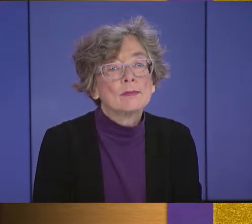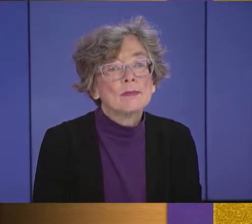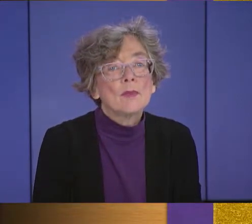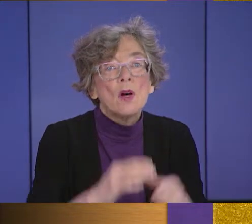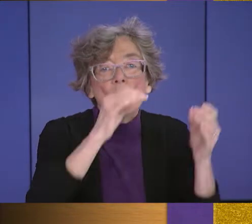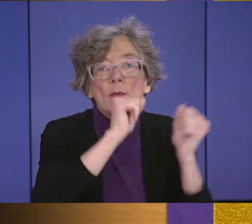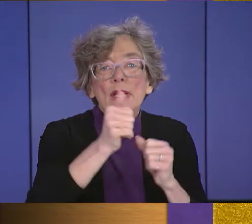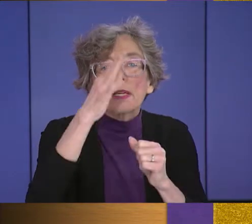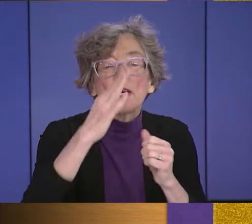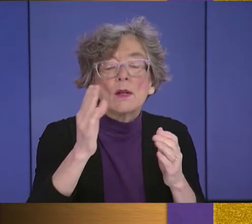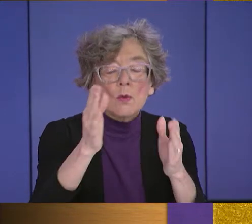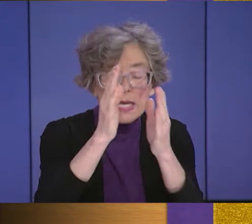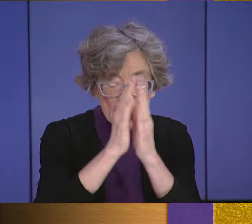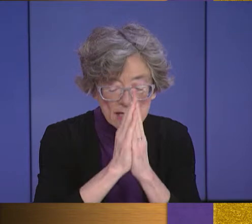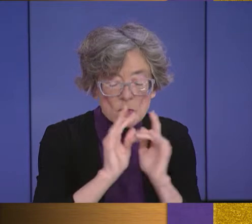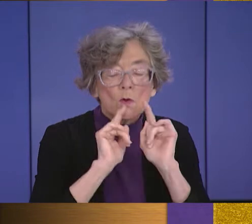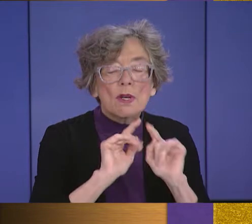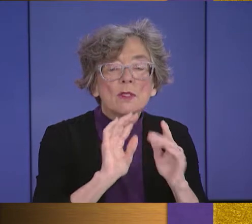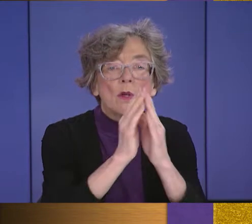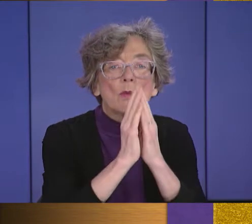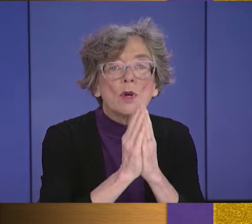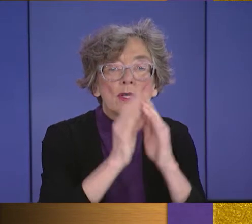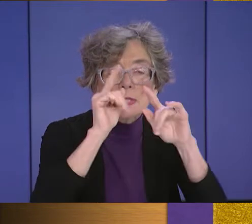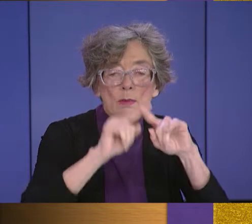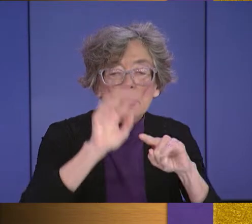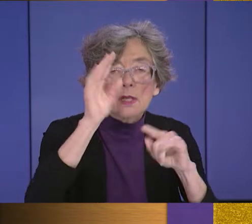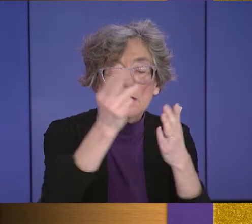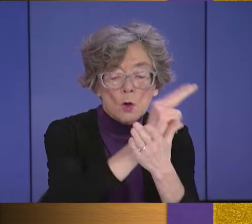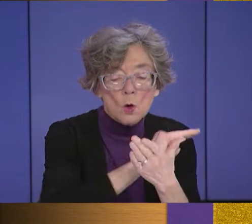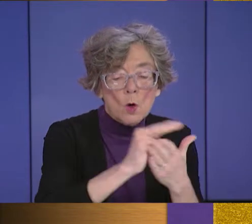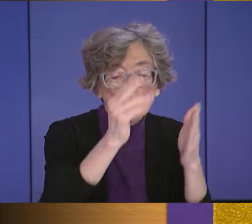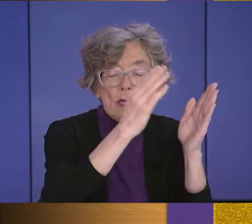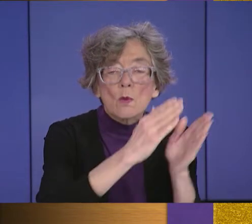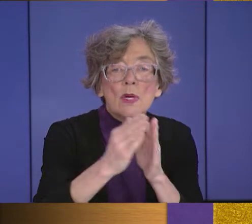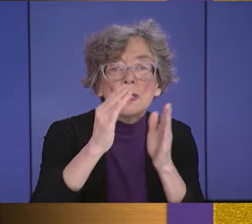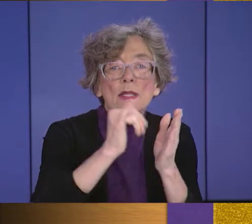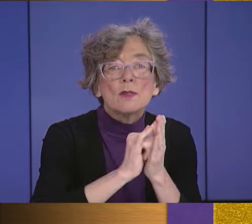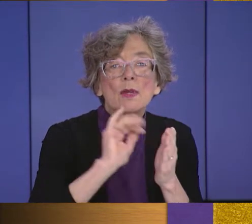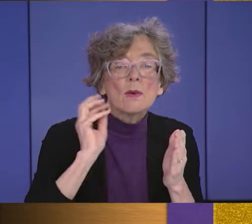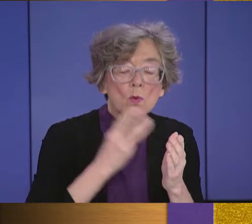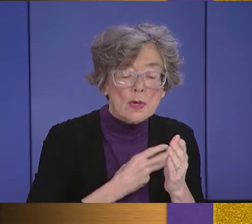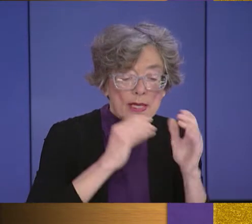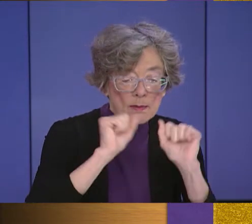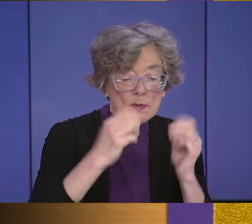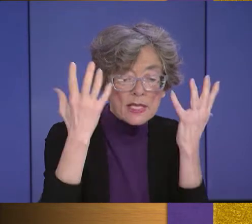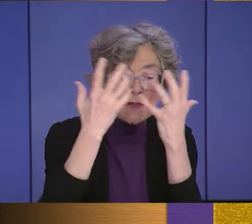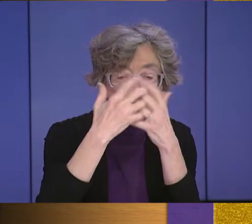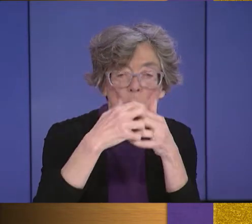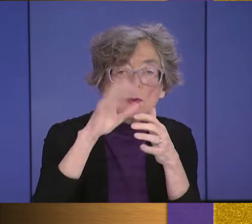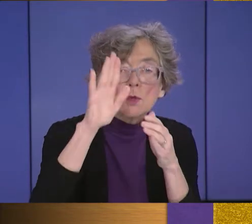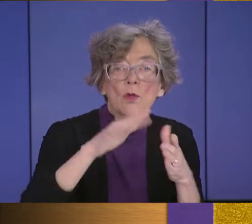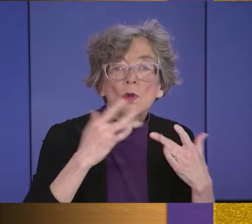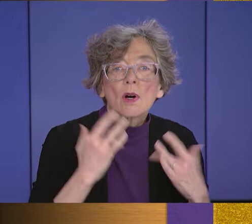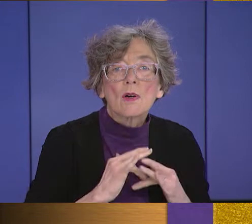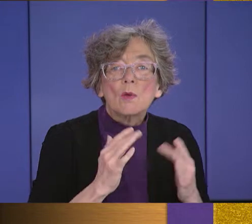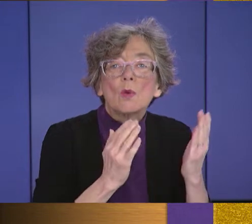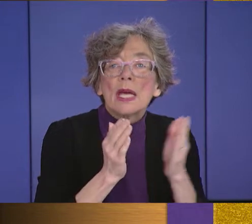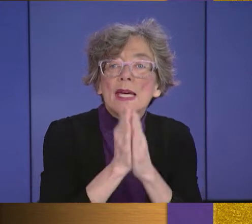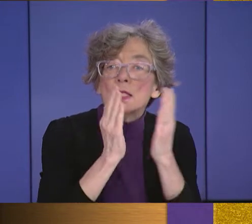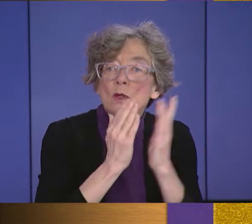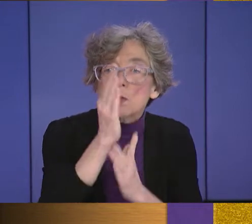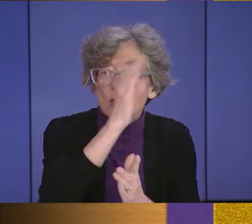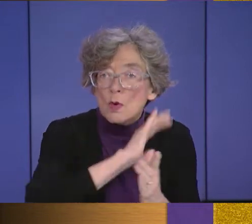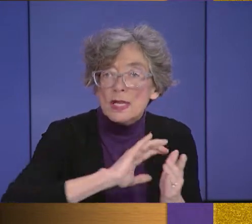Almighty God, we ask you to answer these petitions according to your most holy will, that we might be conformed to your heart. And we ask this through Christ our